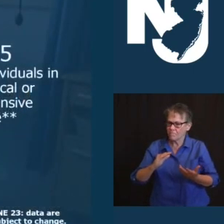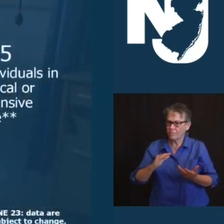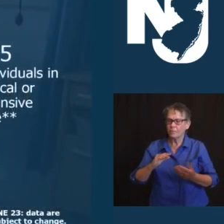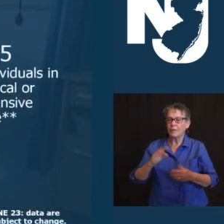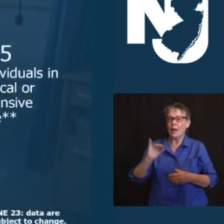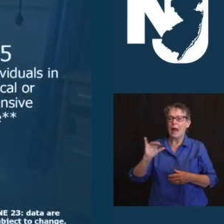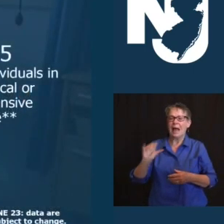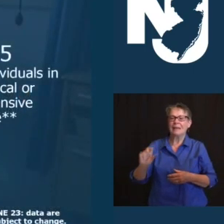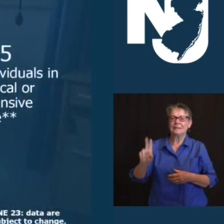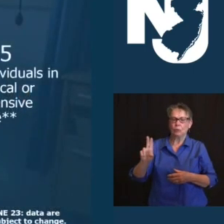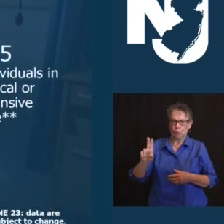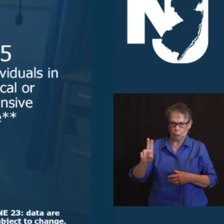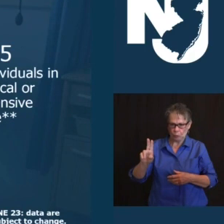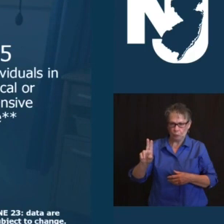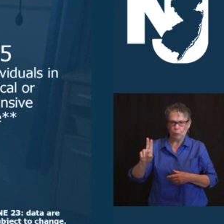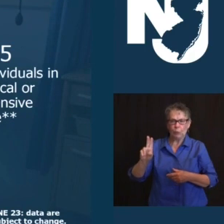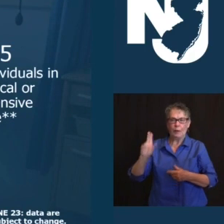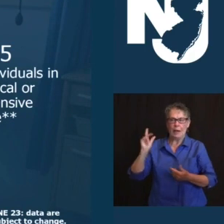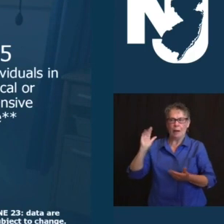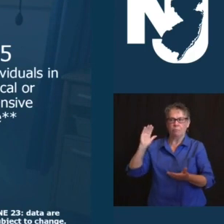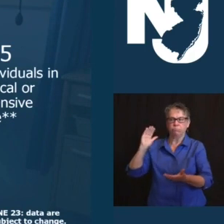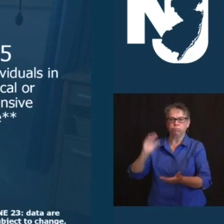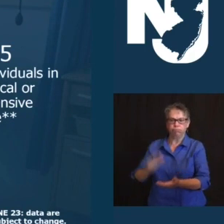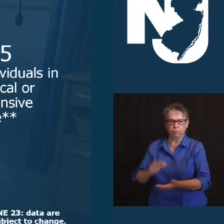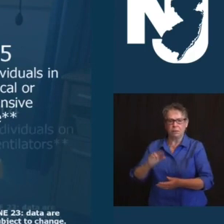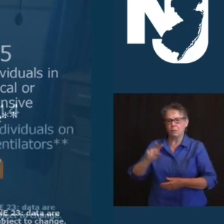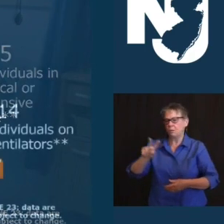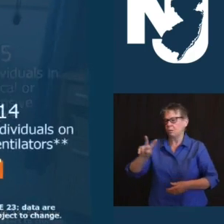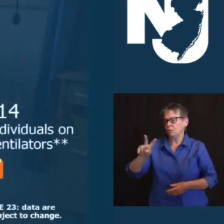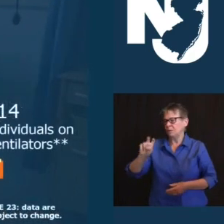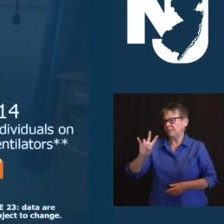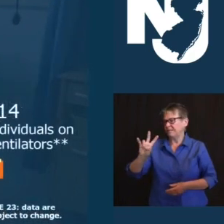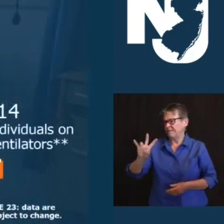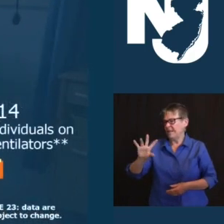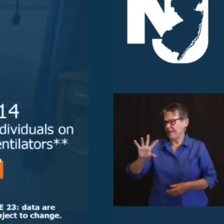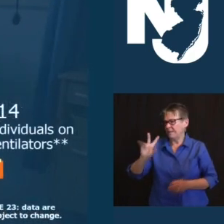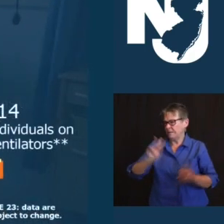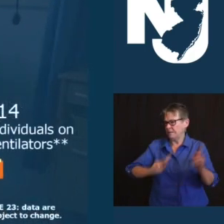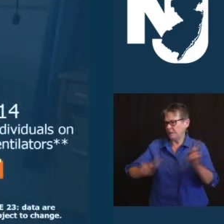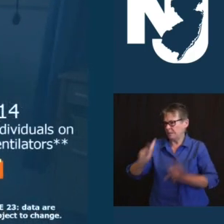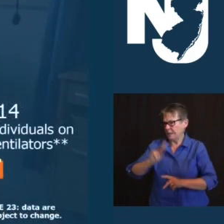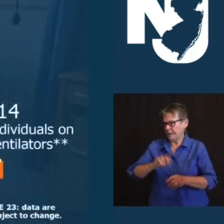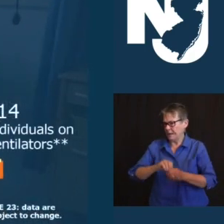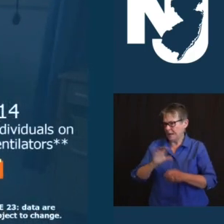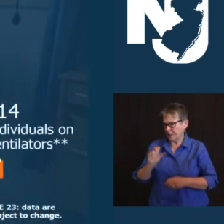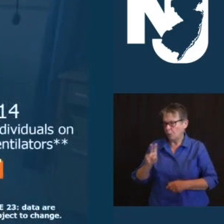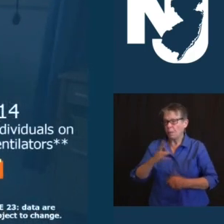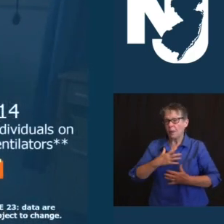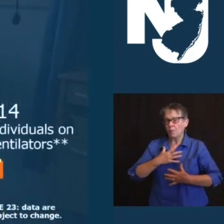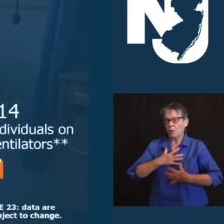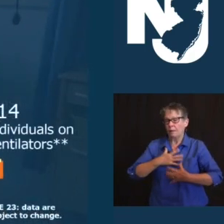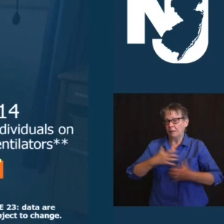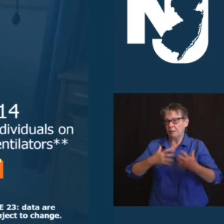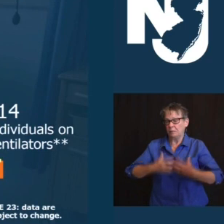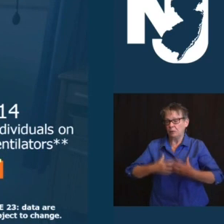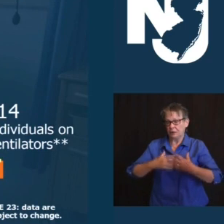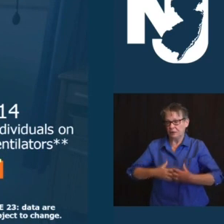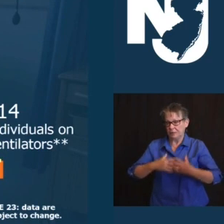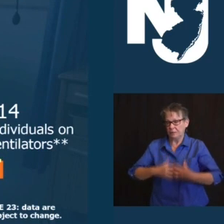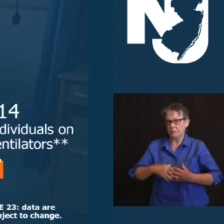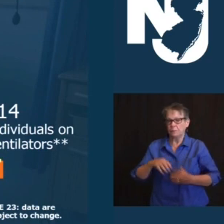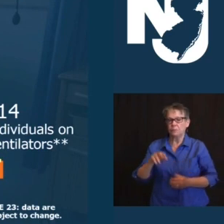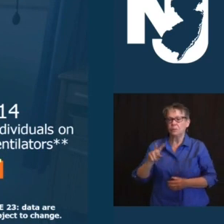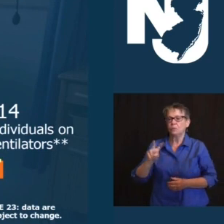10% to 275, and the number of ventilators in use is 214. There were 77 new admissions